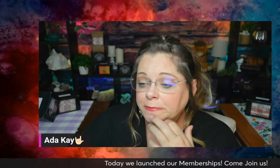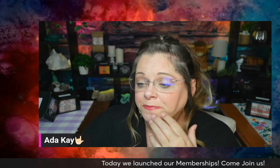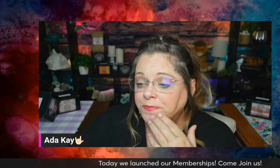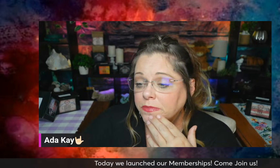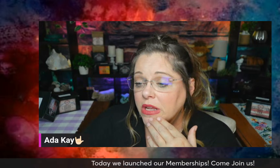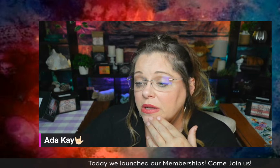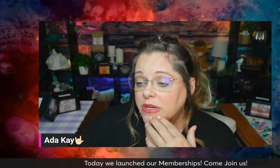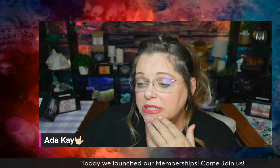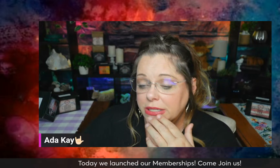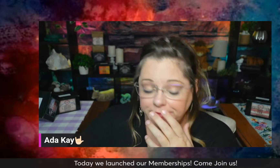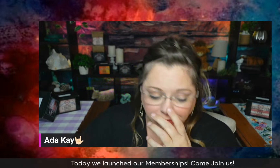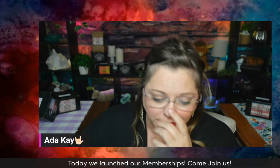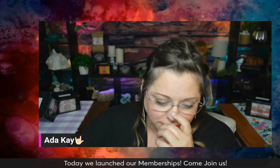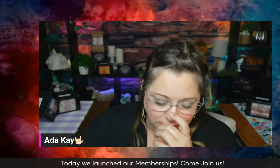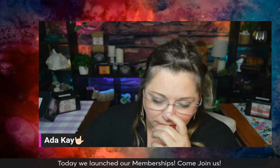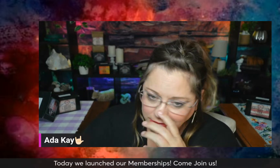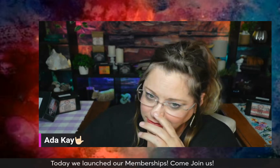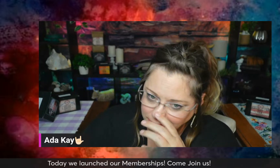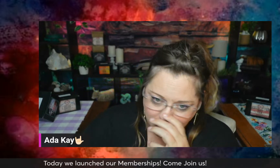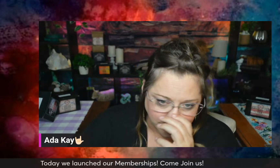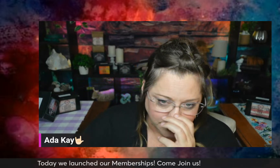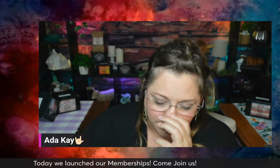friends and my son.